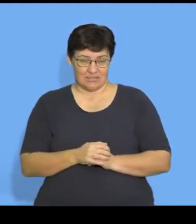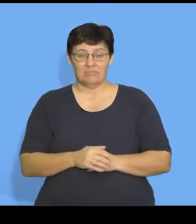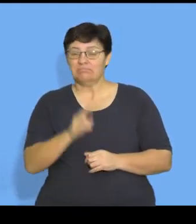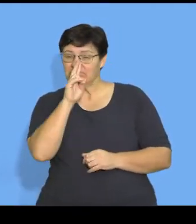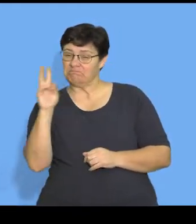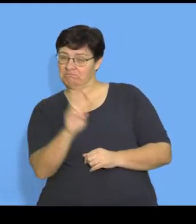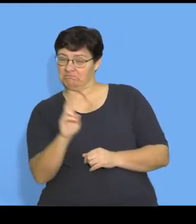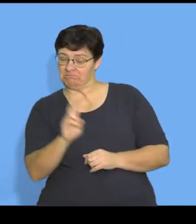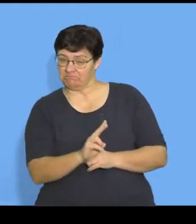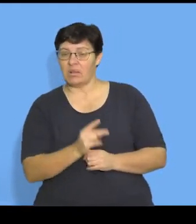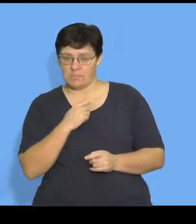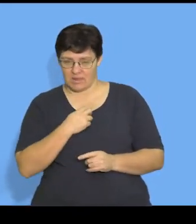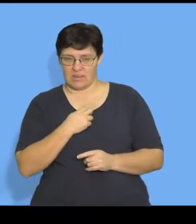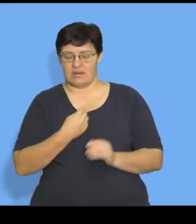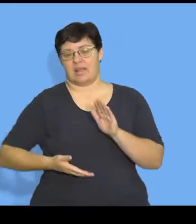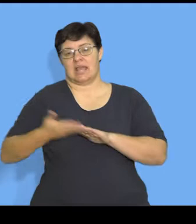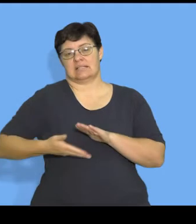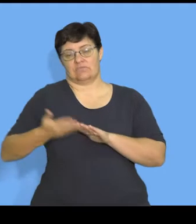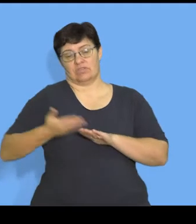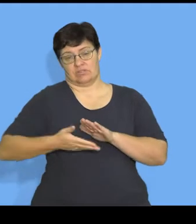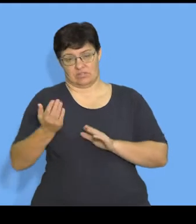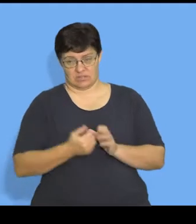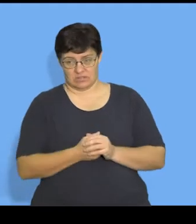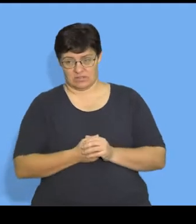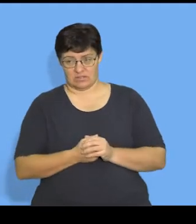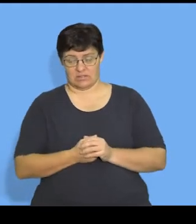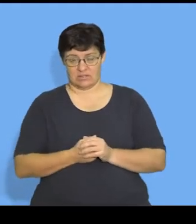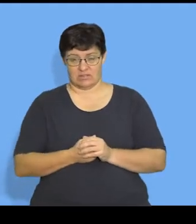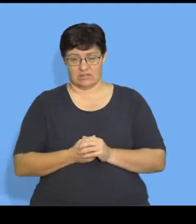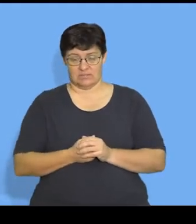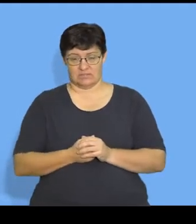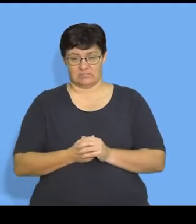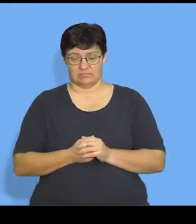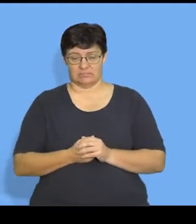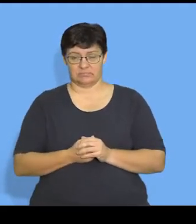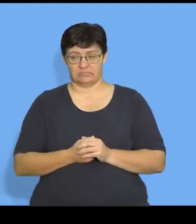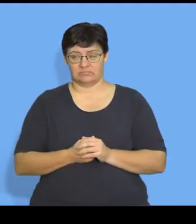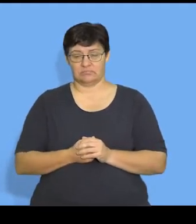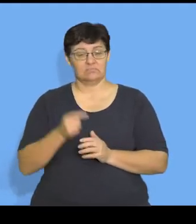is acceleration. And here,